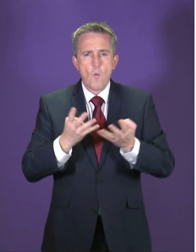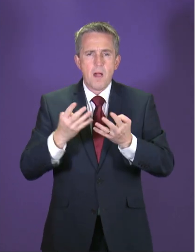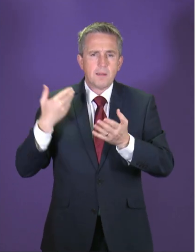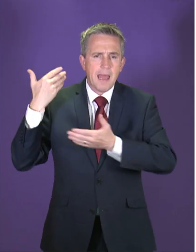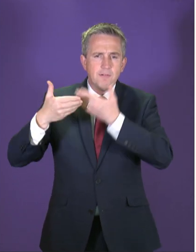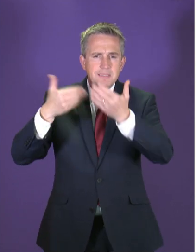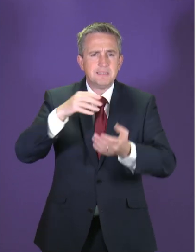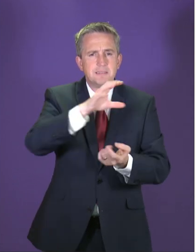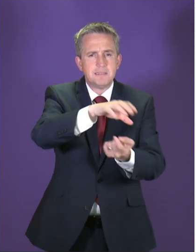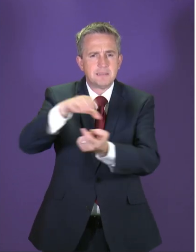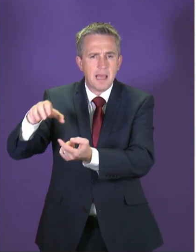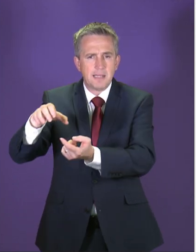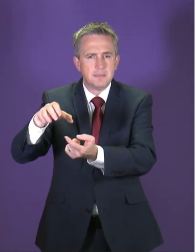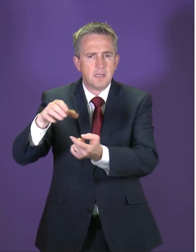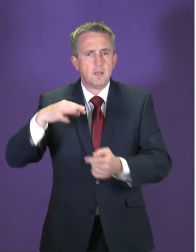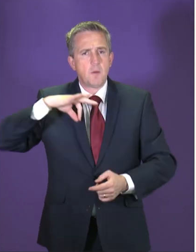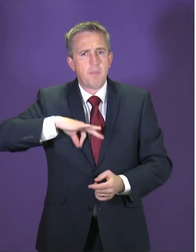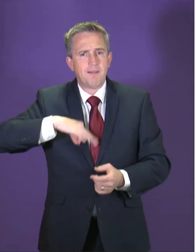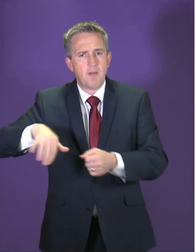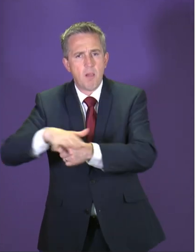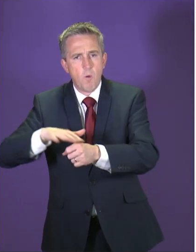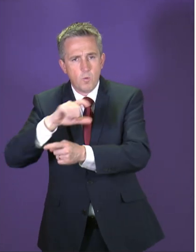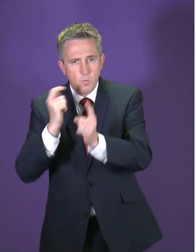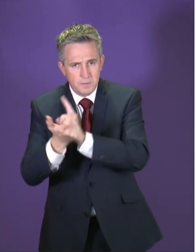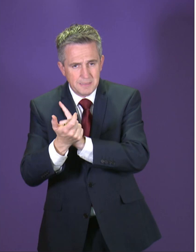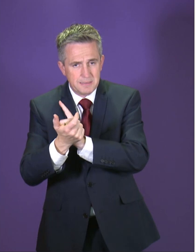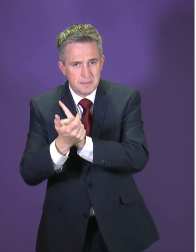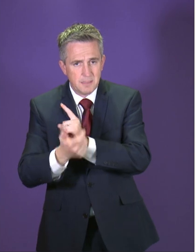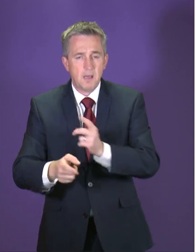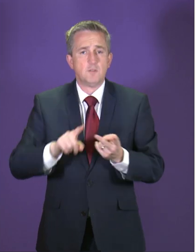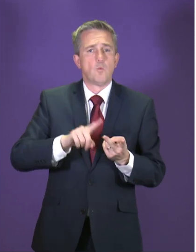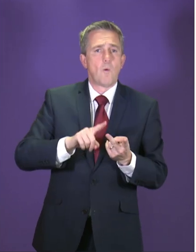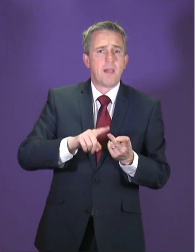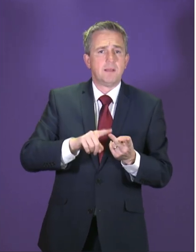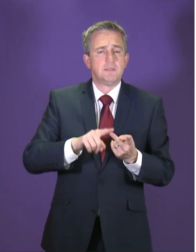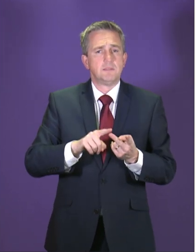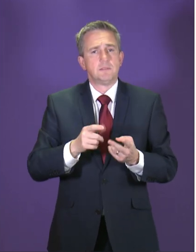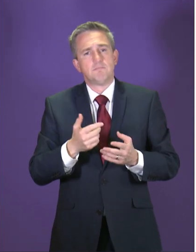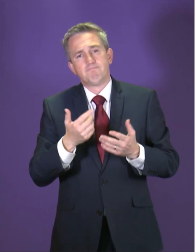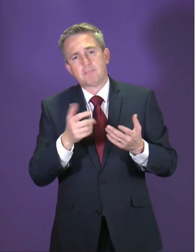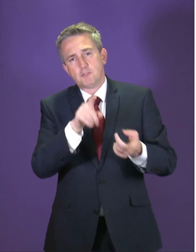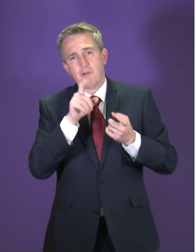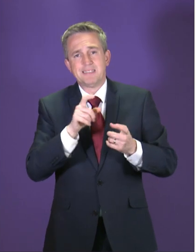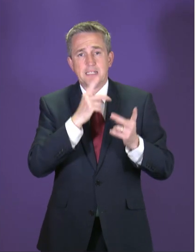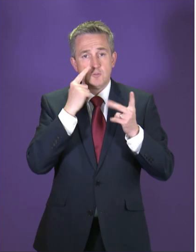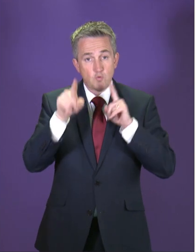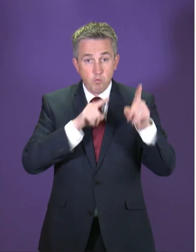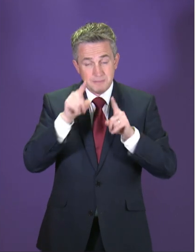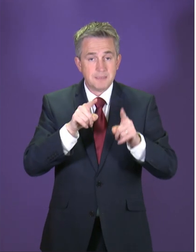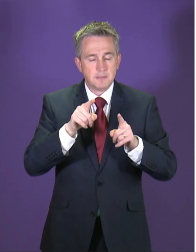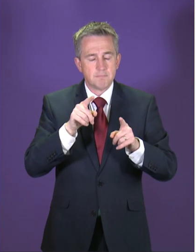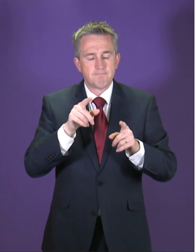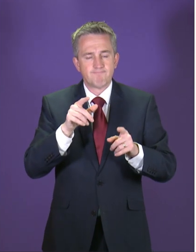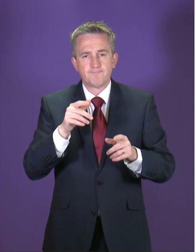serve local communities as well as becoming tourist beacons. Our solution was